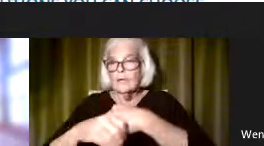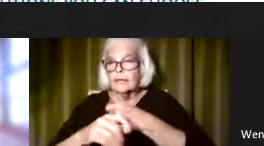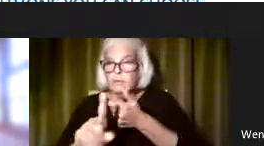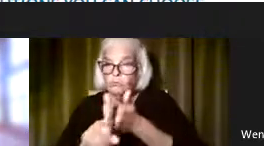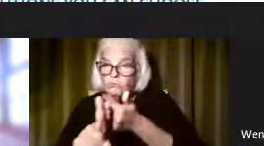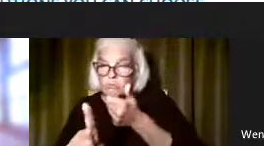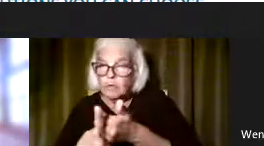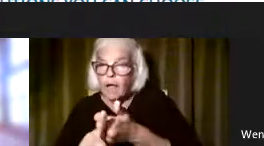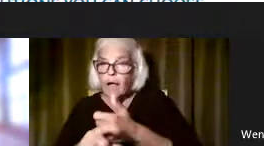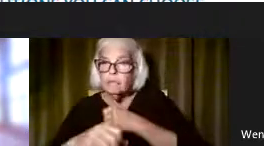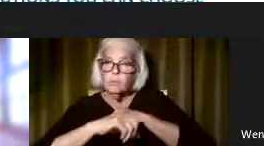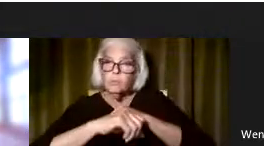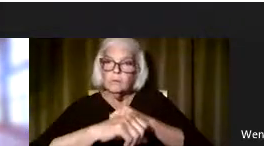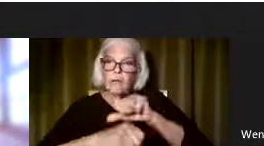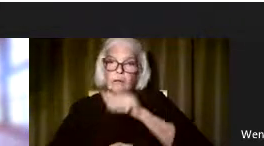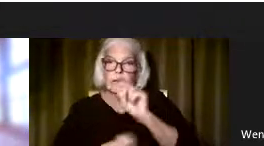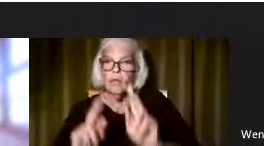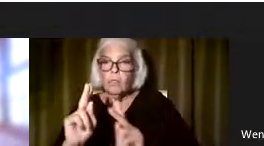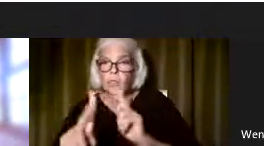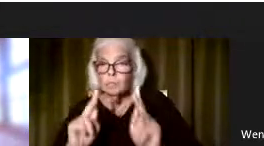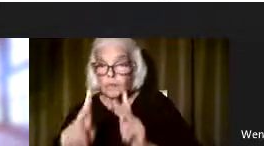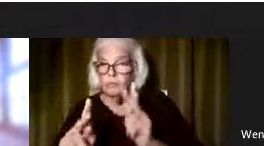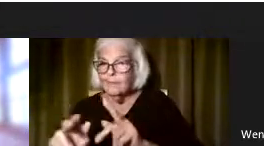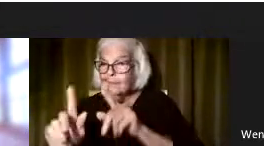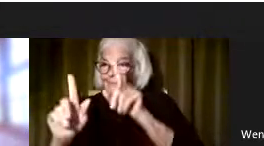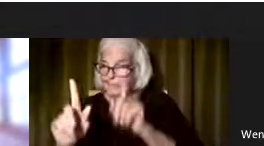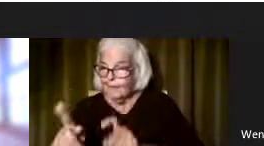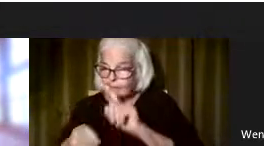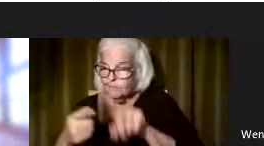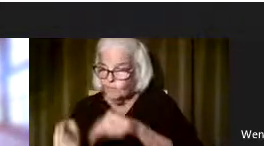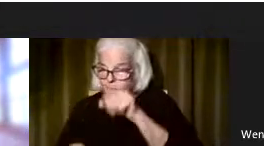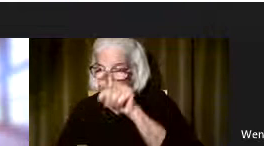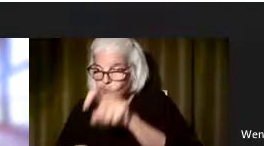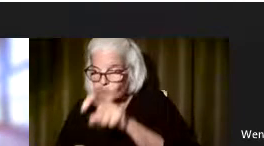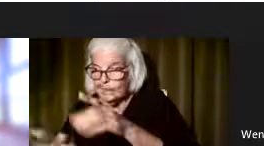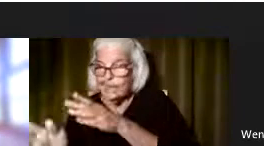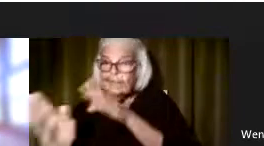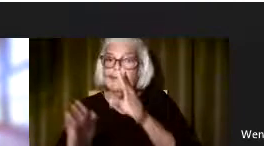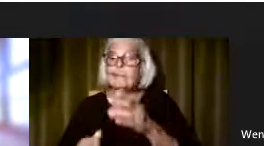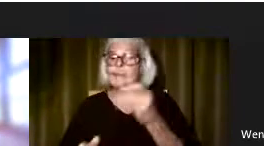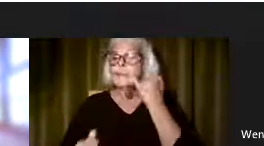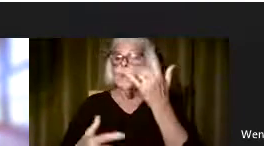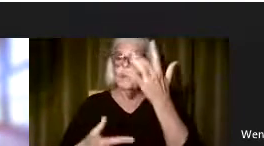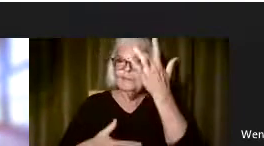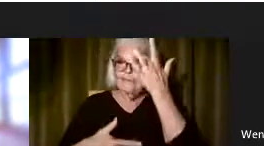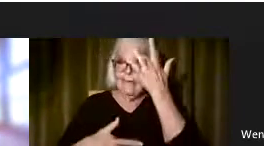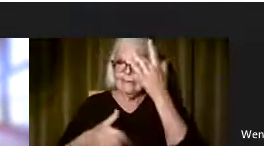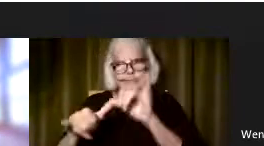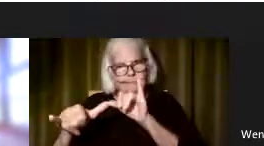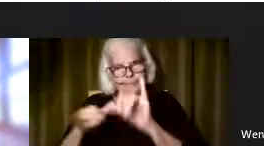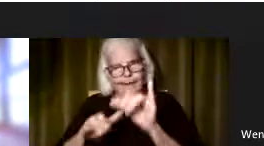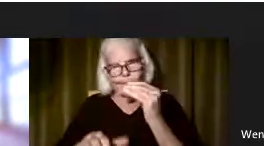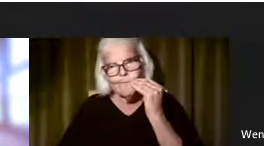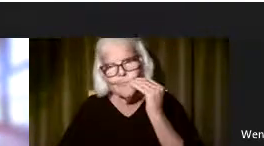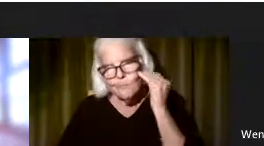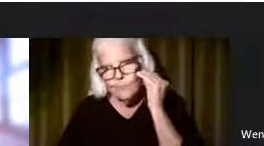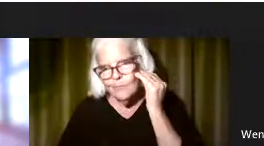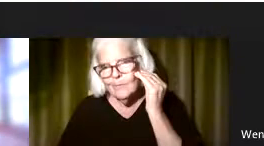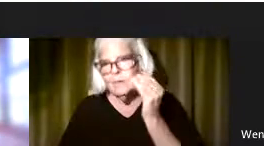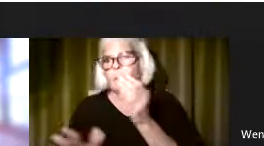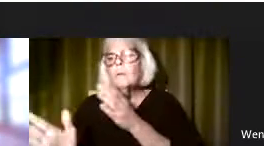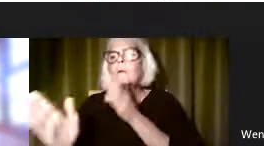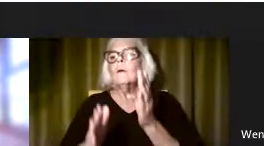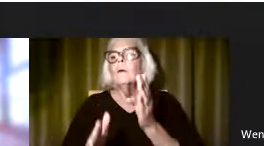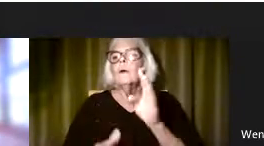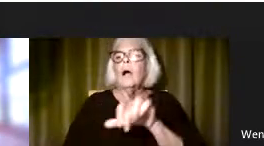just getting tested when you're needed, staying home if you're sick, some other precautions that you may or may not choose to participate